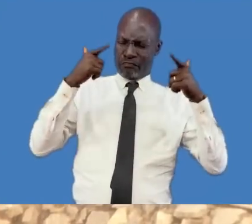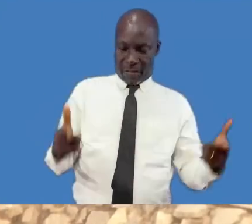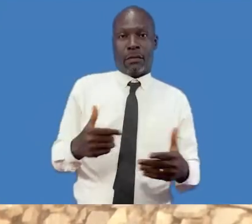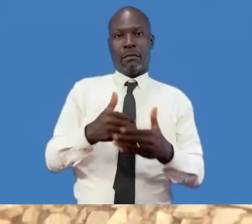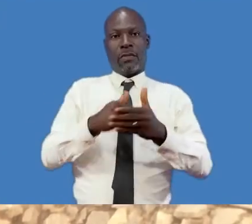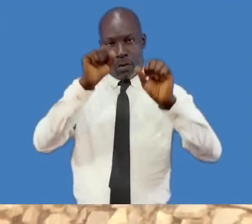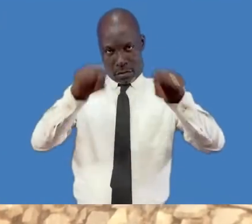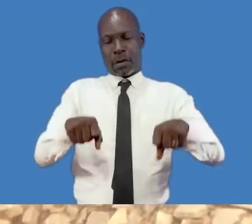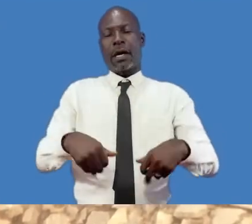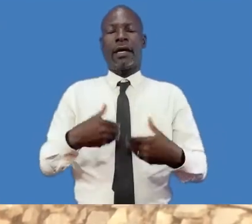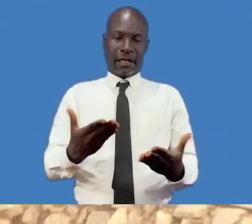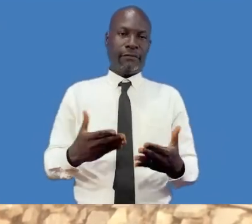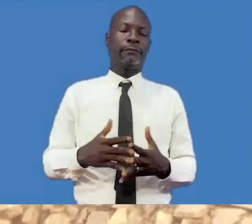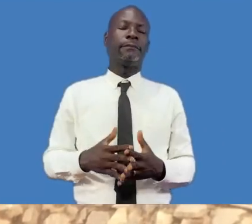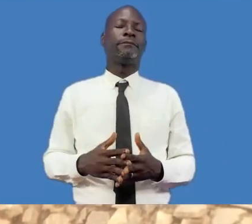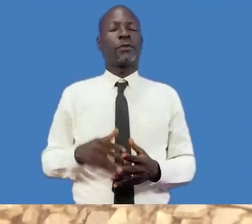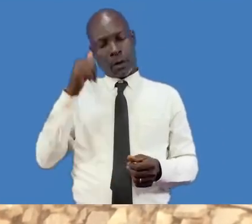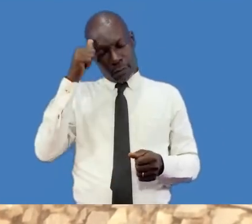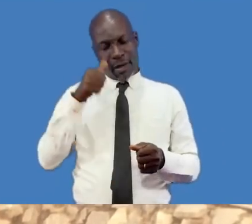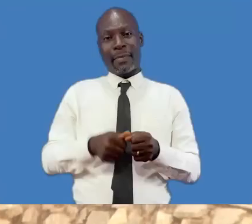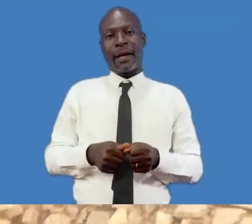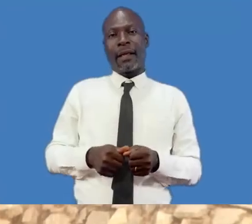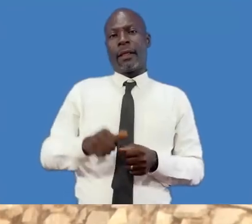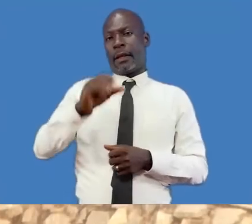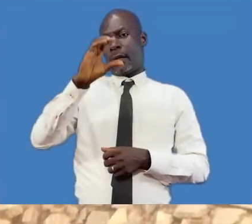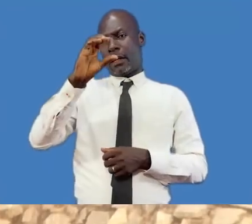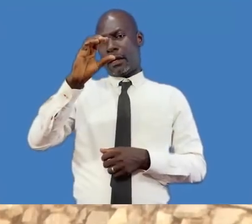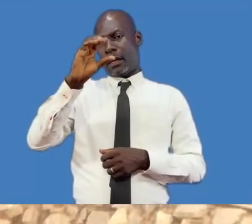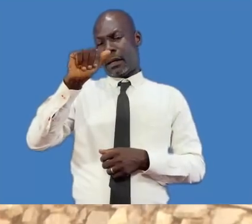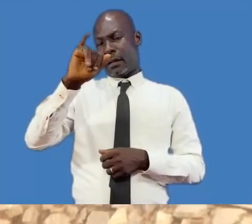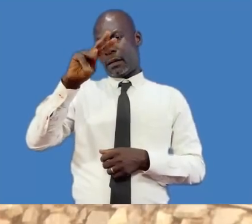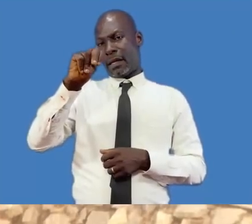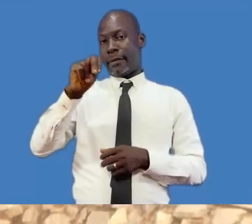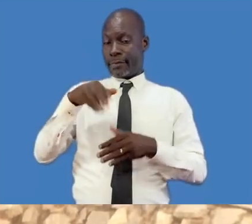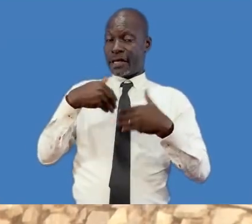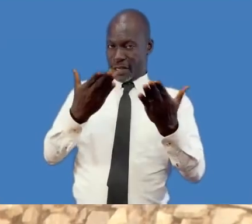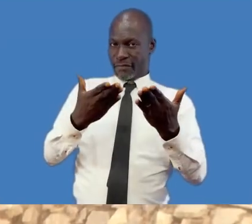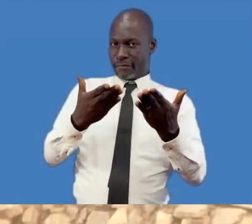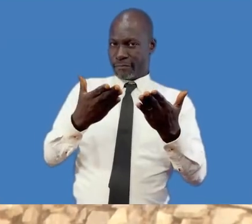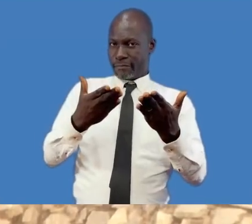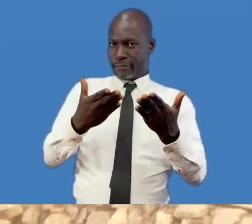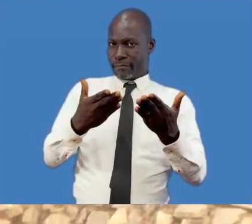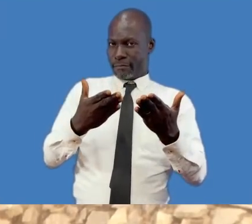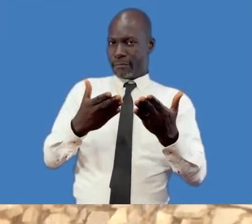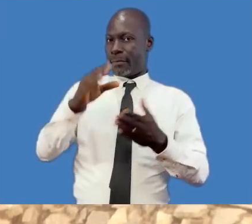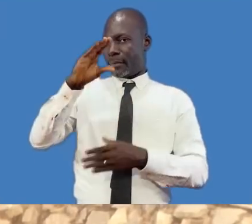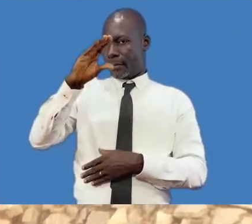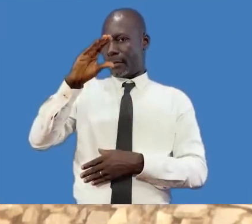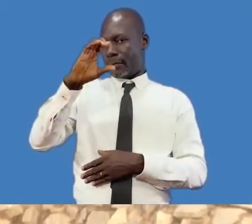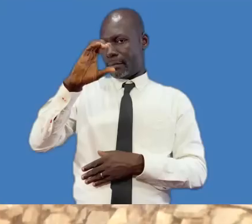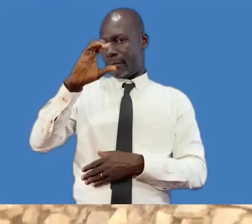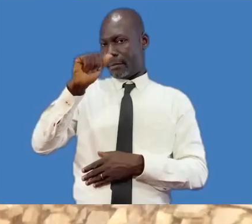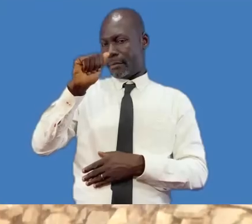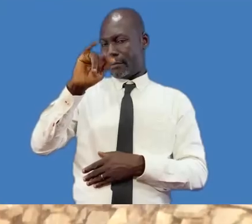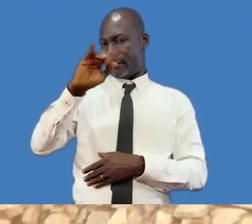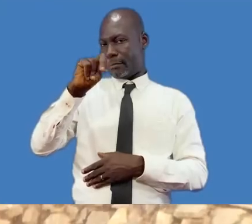na ama yie Kaise, Kenny Abel nyina they gave. Fatu trim. Omienu nyina